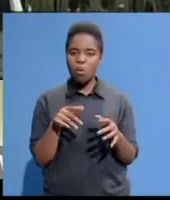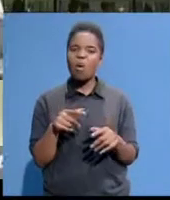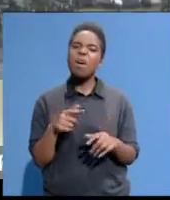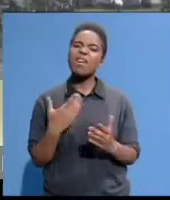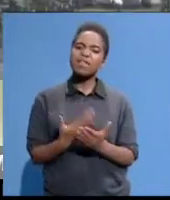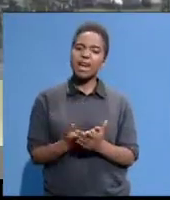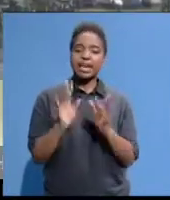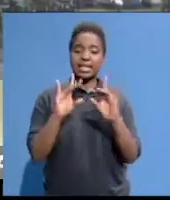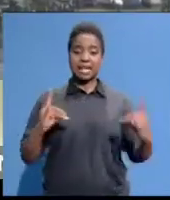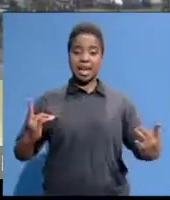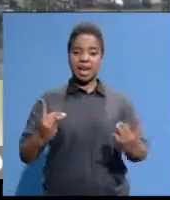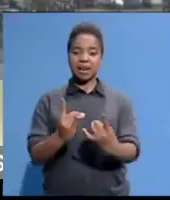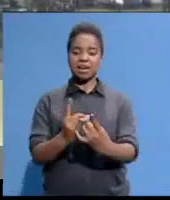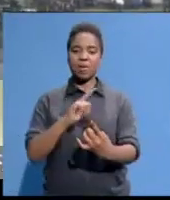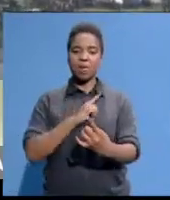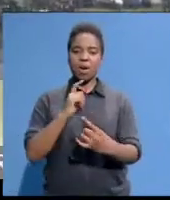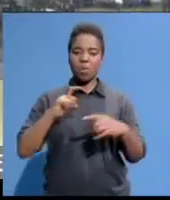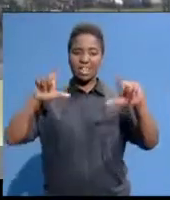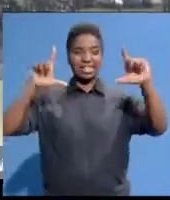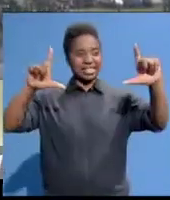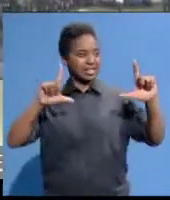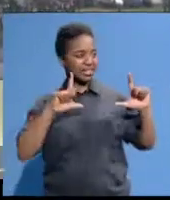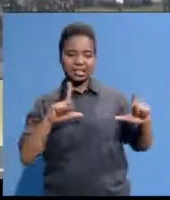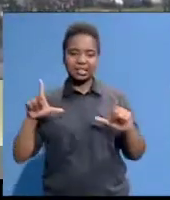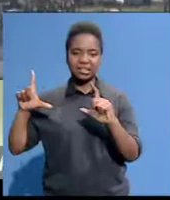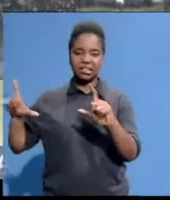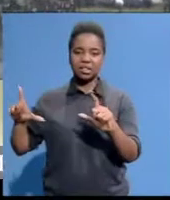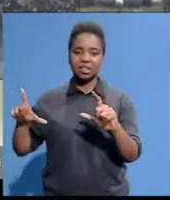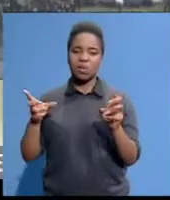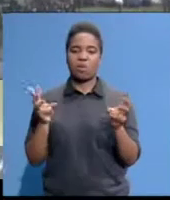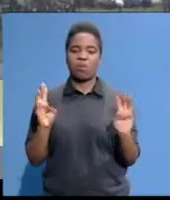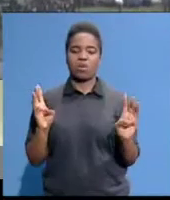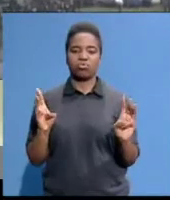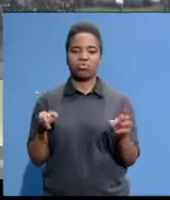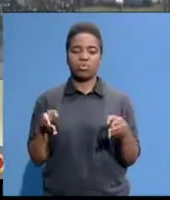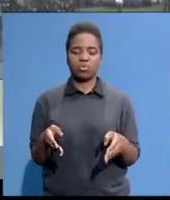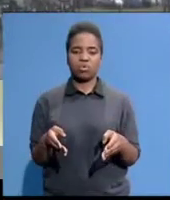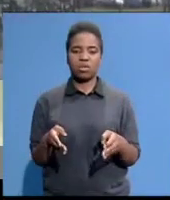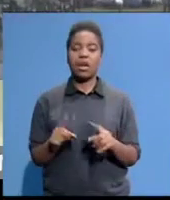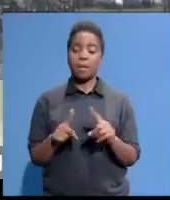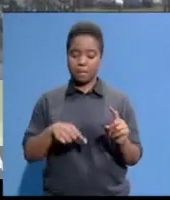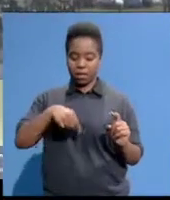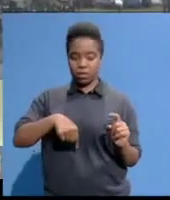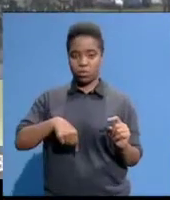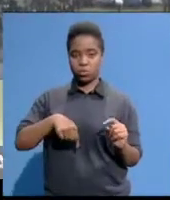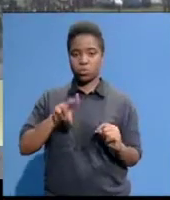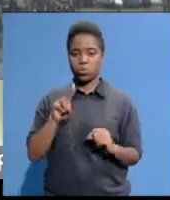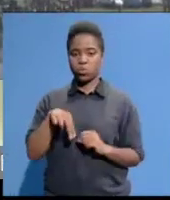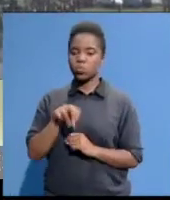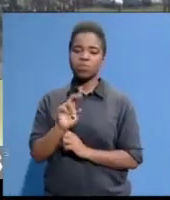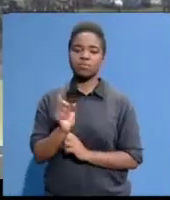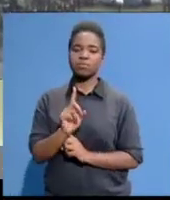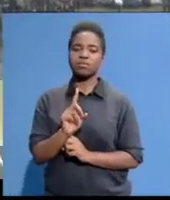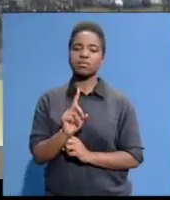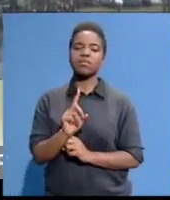public mourning areas to ensure that they are part of this day. However, they will not be allowed at Qunu, but those public mourning areas, there's